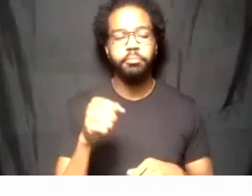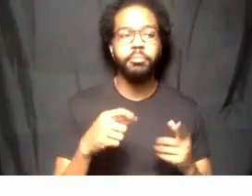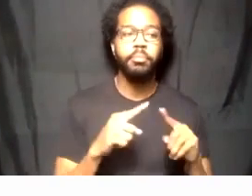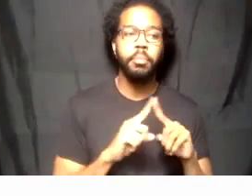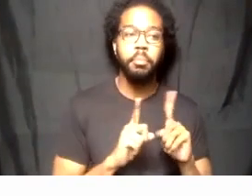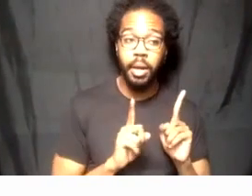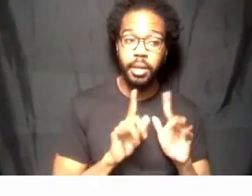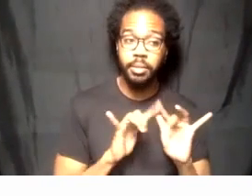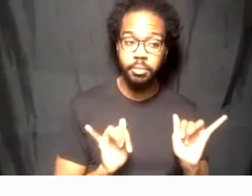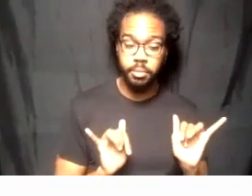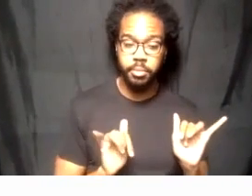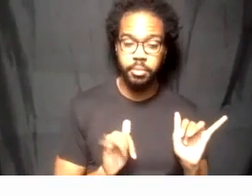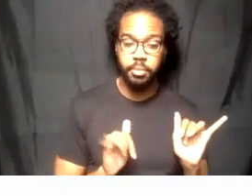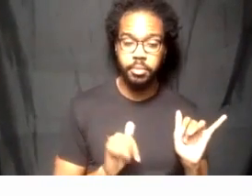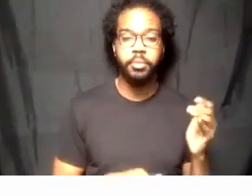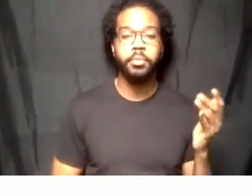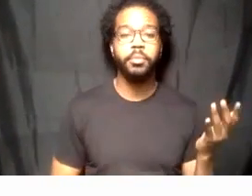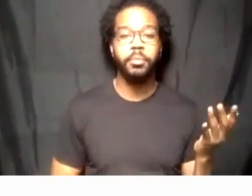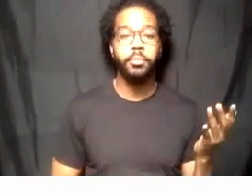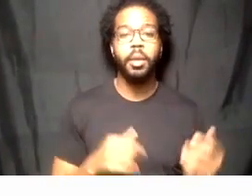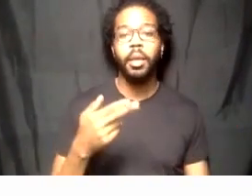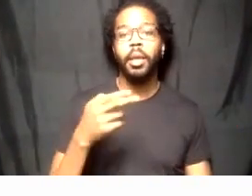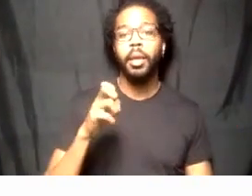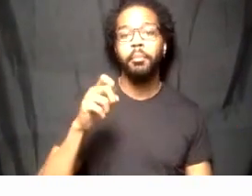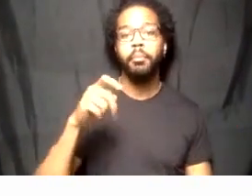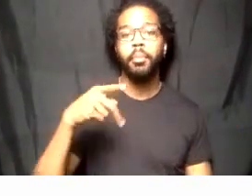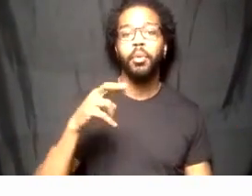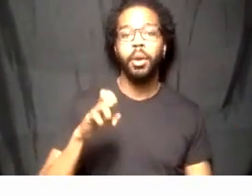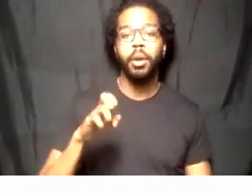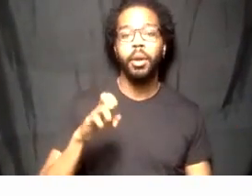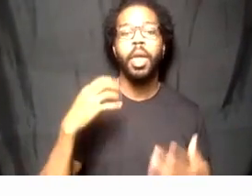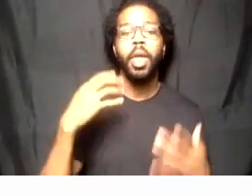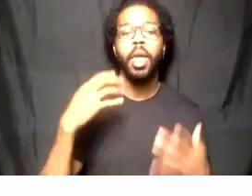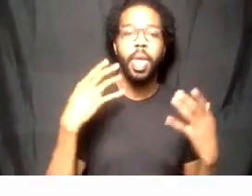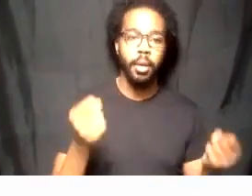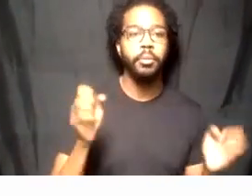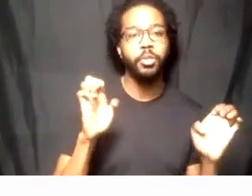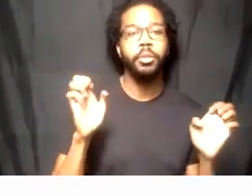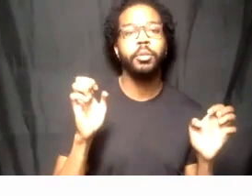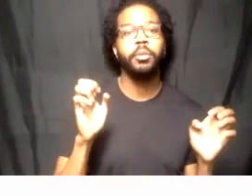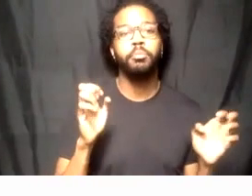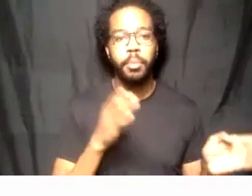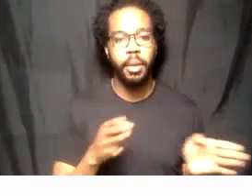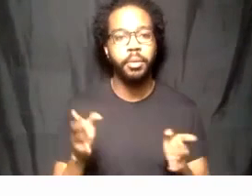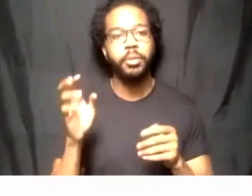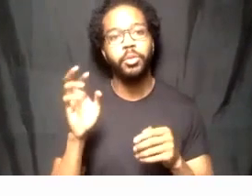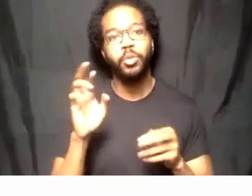But HEPRA, Health Emergency Preparedness and Response Administration,